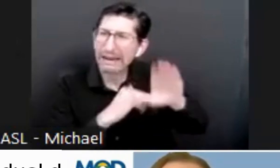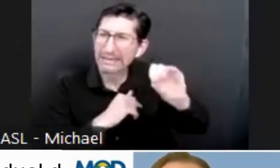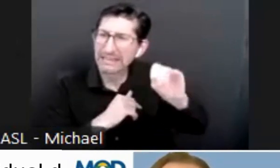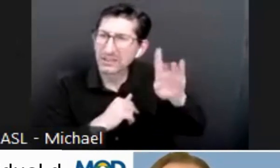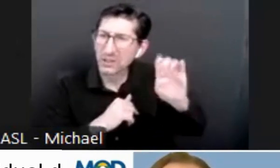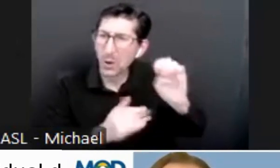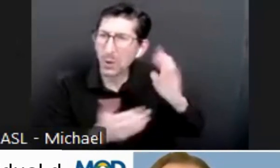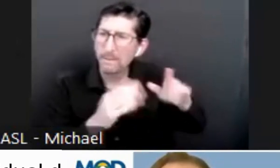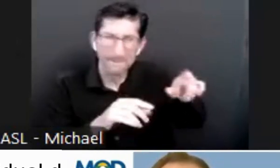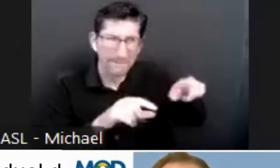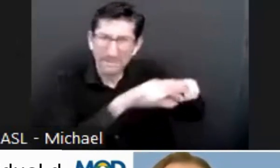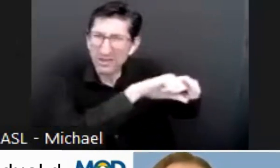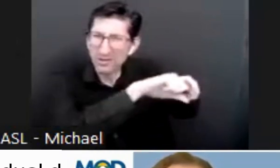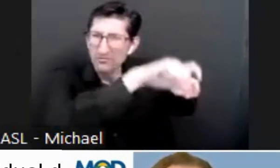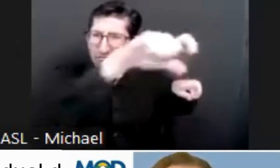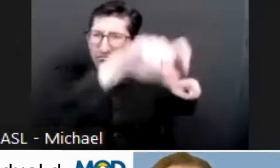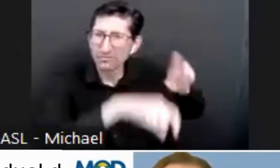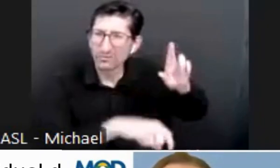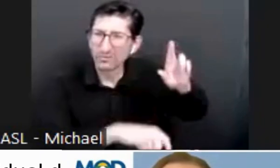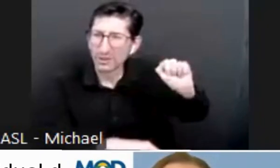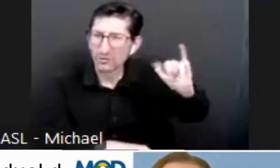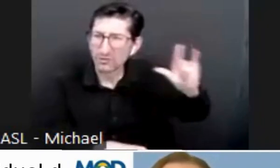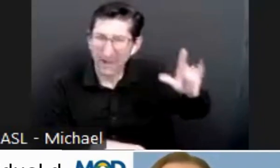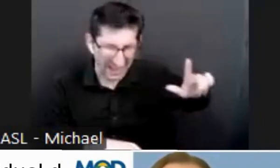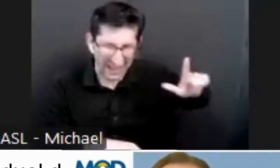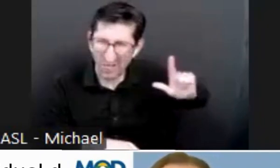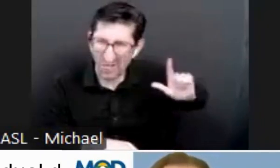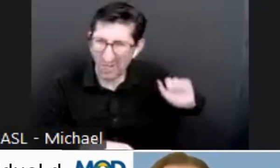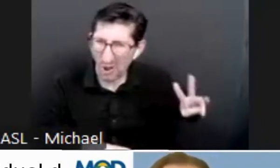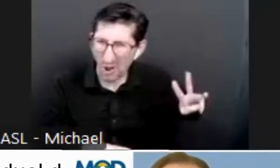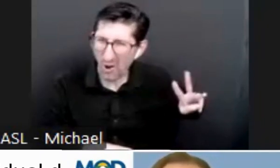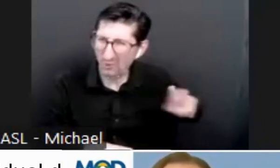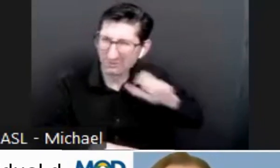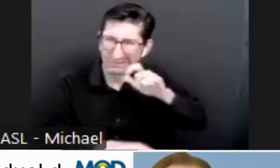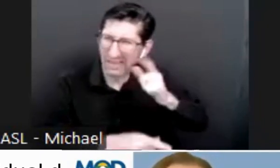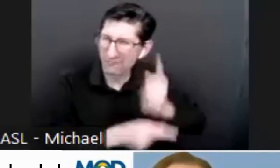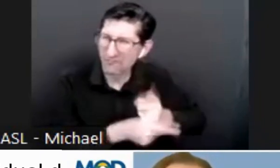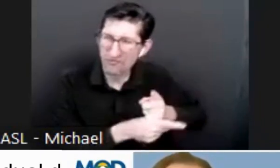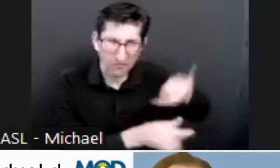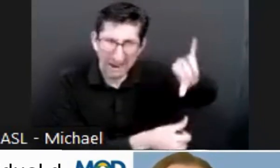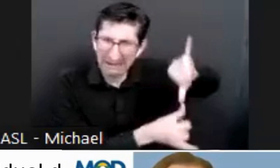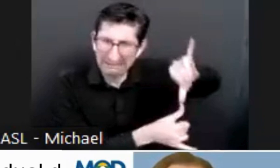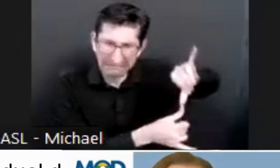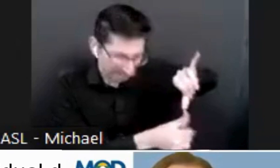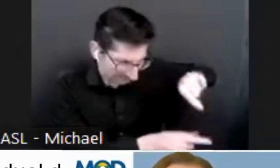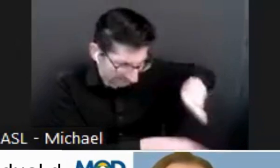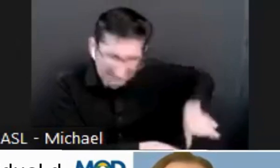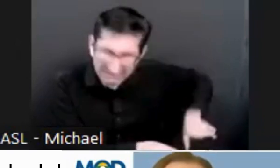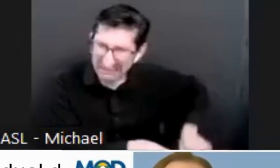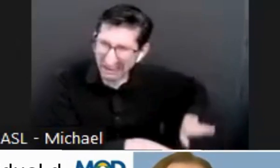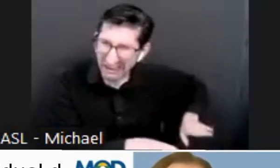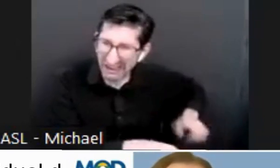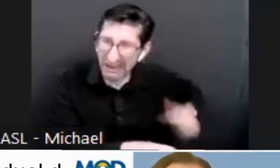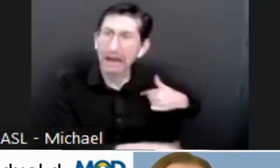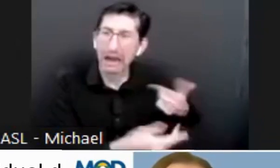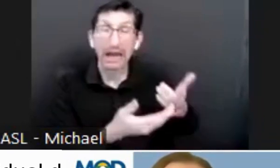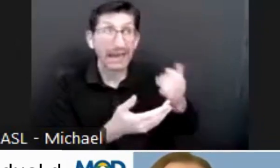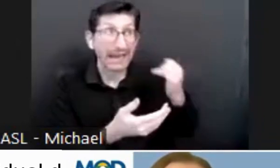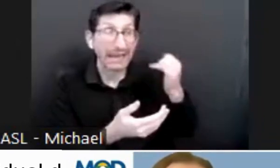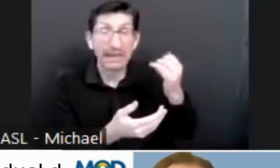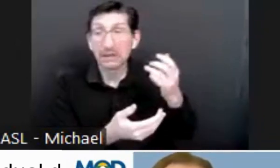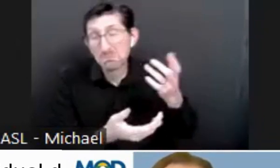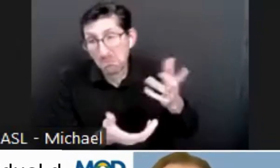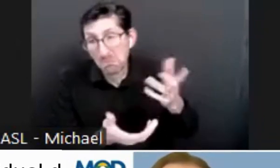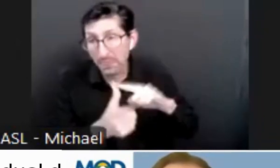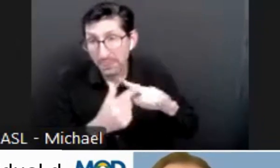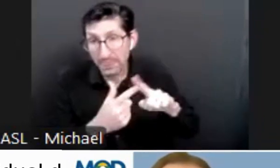installed at the proper height. If they are at the proper height, but they don't meet your needs, then you could make a modification request to have them be